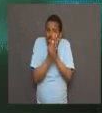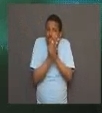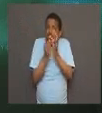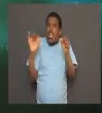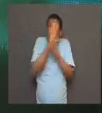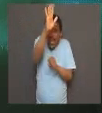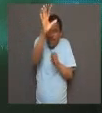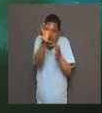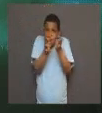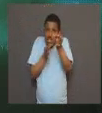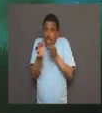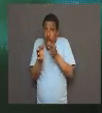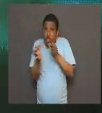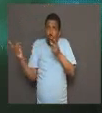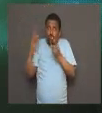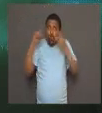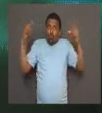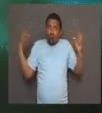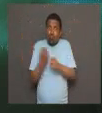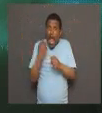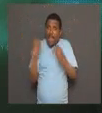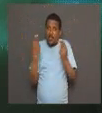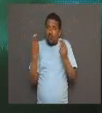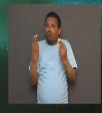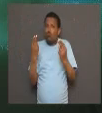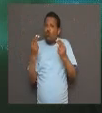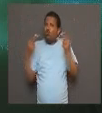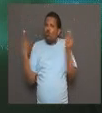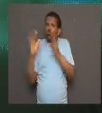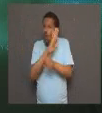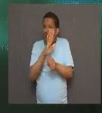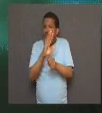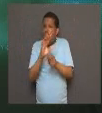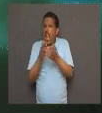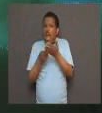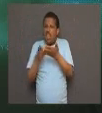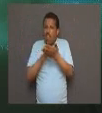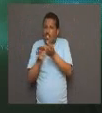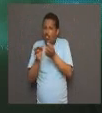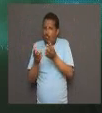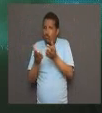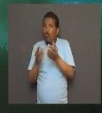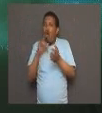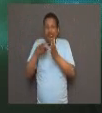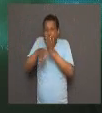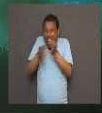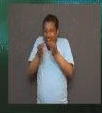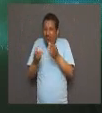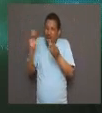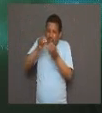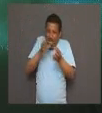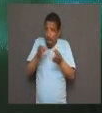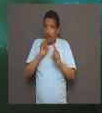to contain enough details to make it a useful reference, but not so